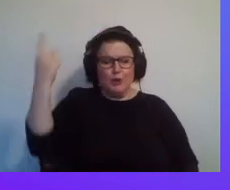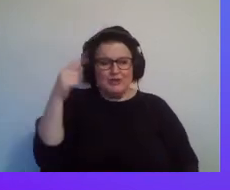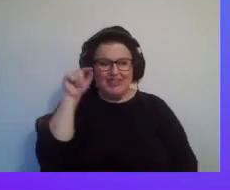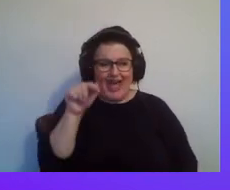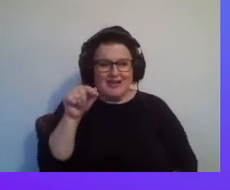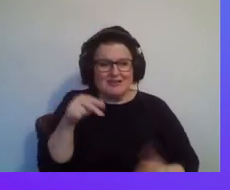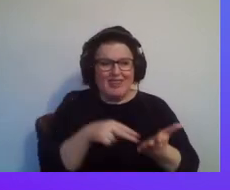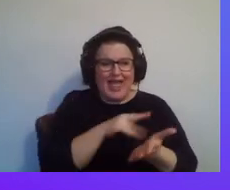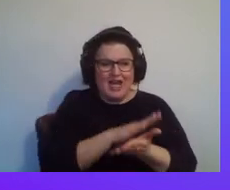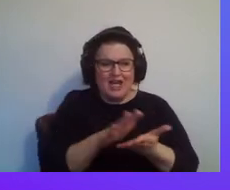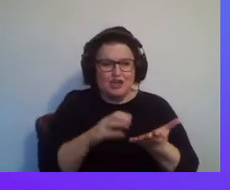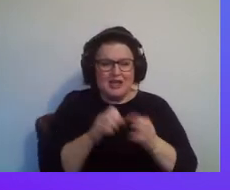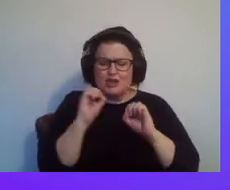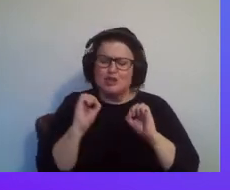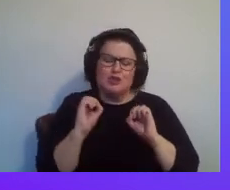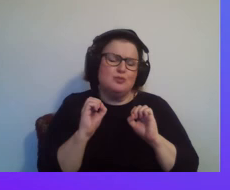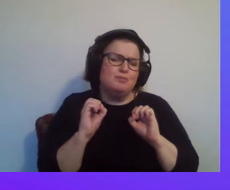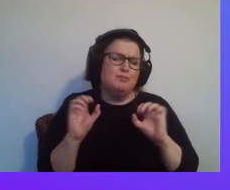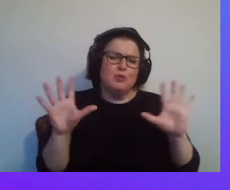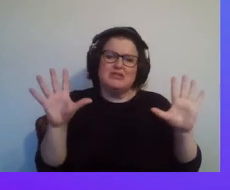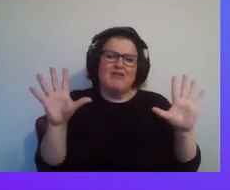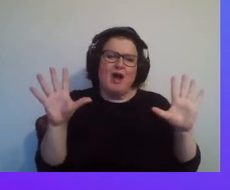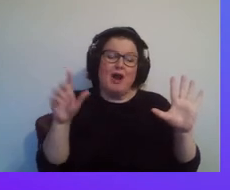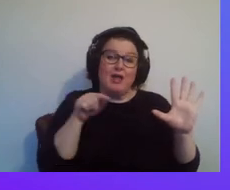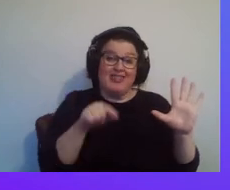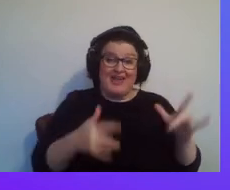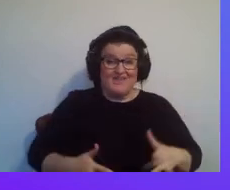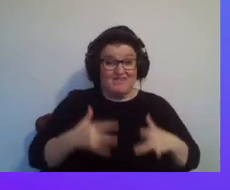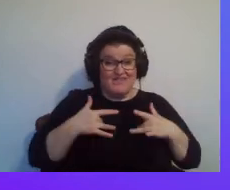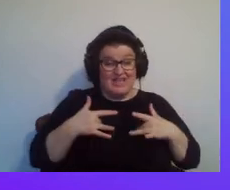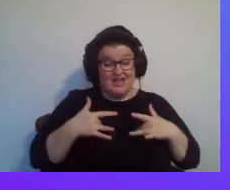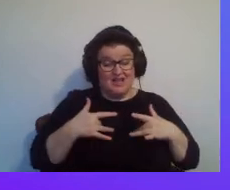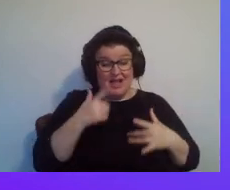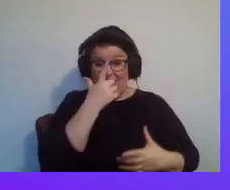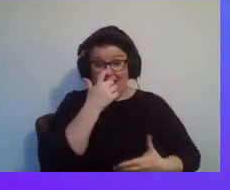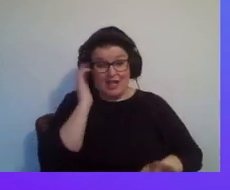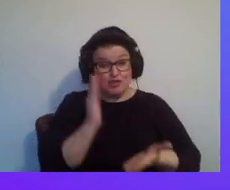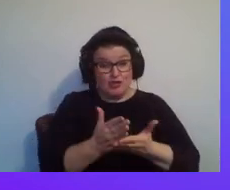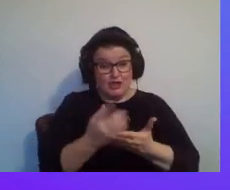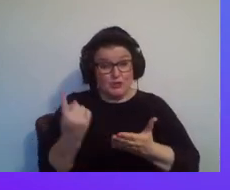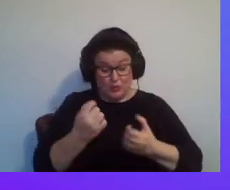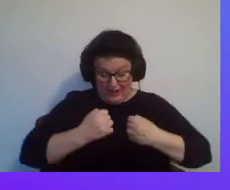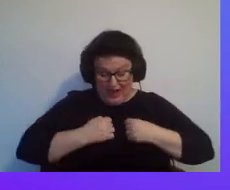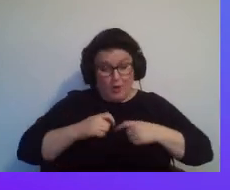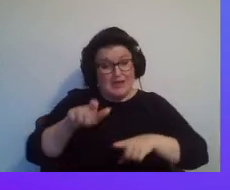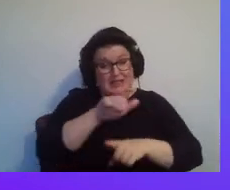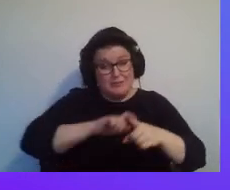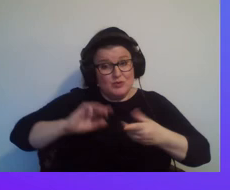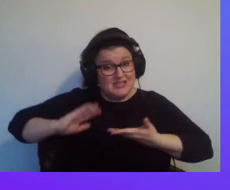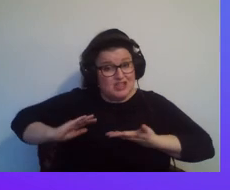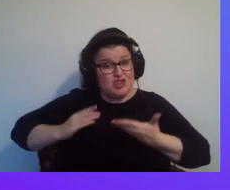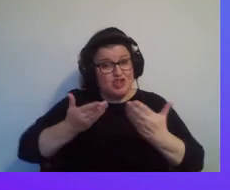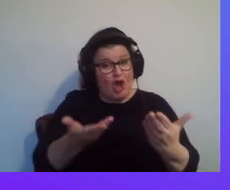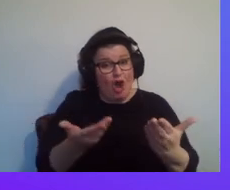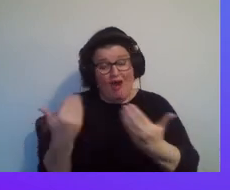trust with our communities that have served this institution so well? Yeah, that's such a great